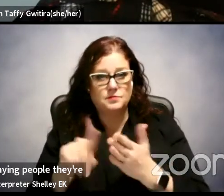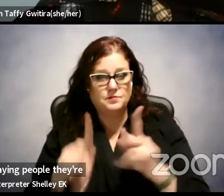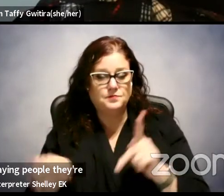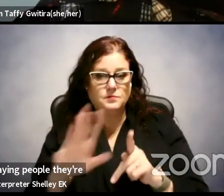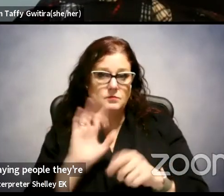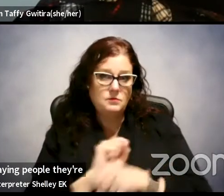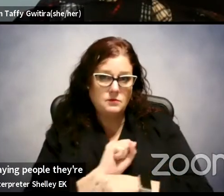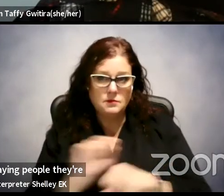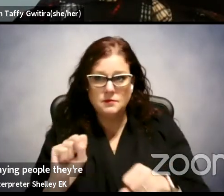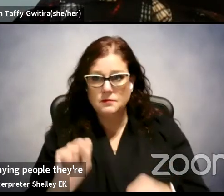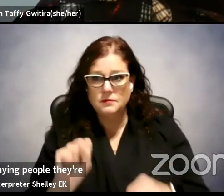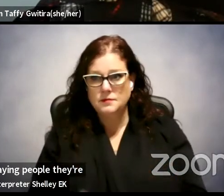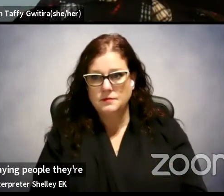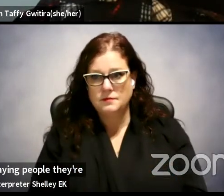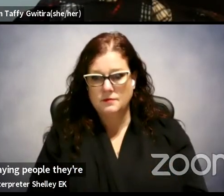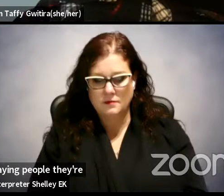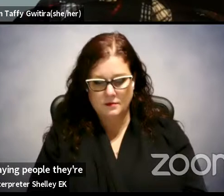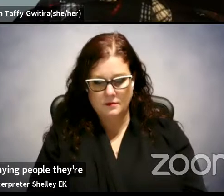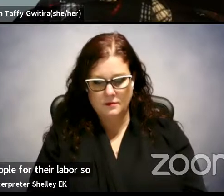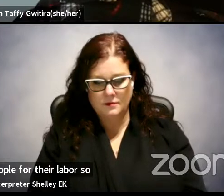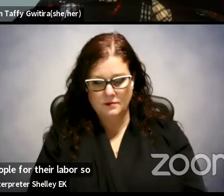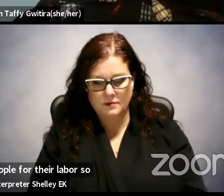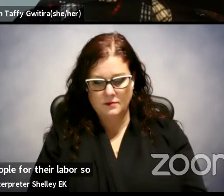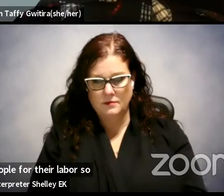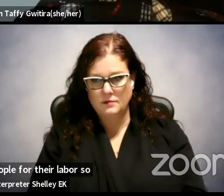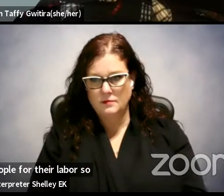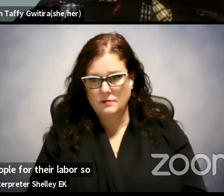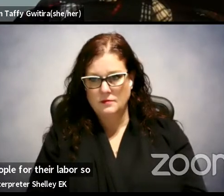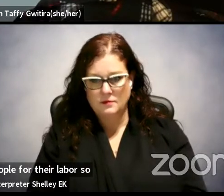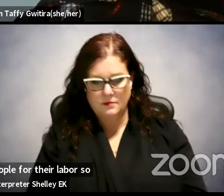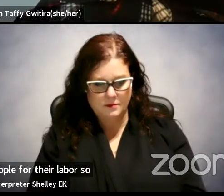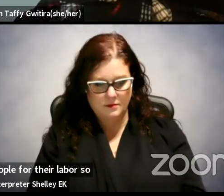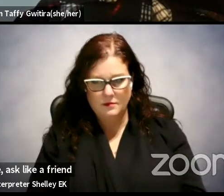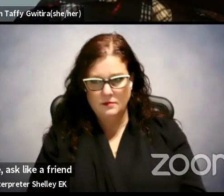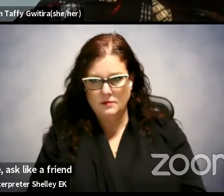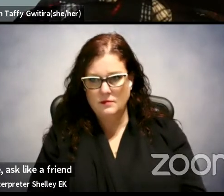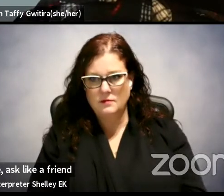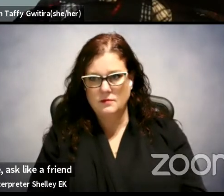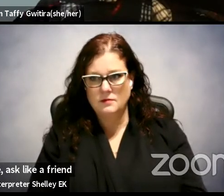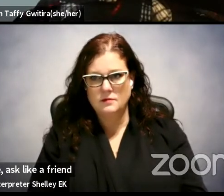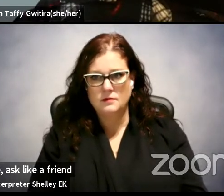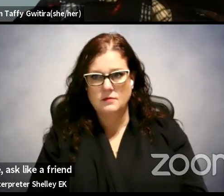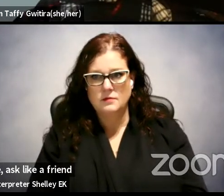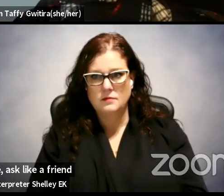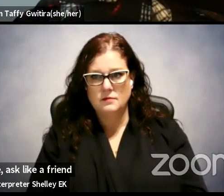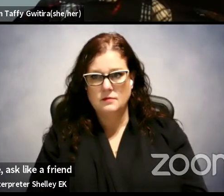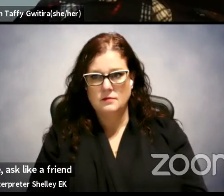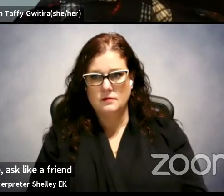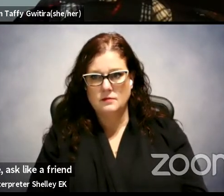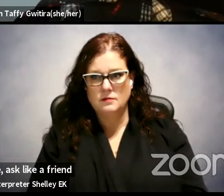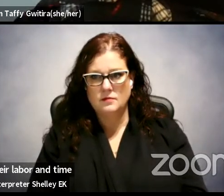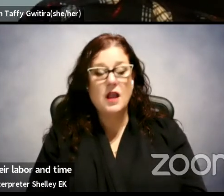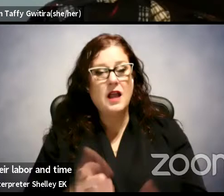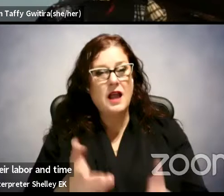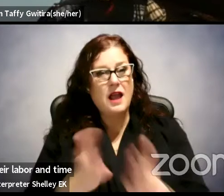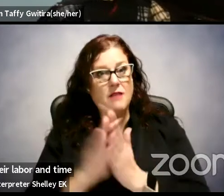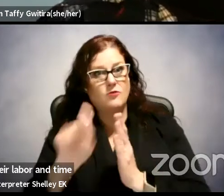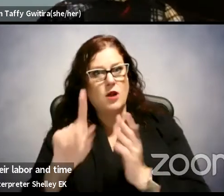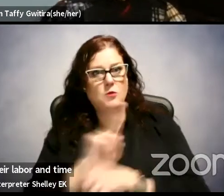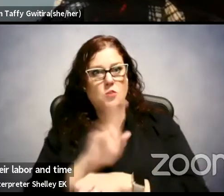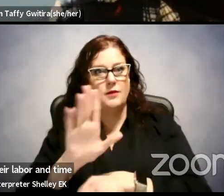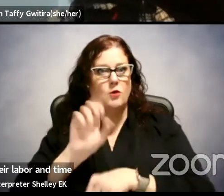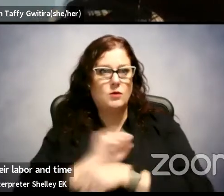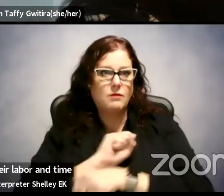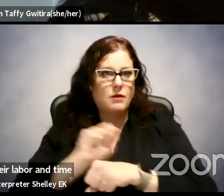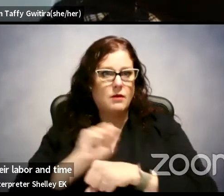labor. So for me, I wouldn't want to like ask like a friend, right? And then I'm using up their labor and time they could be working on another